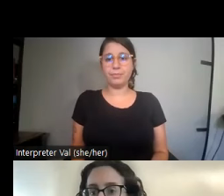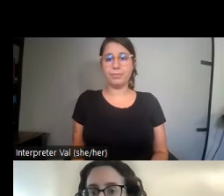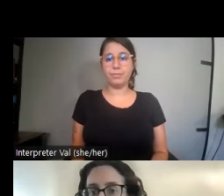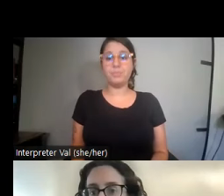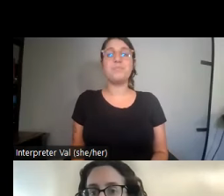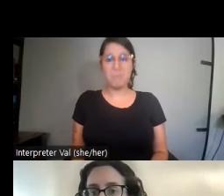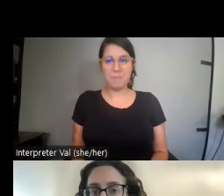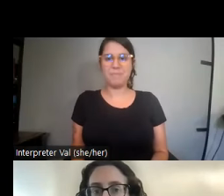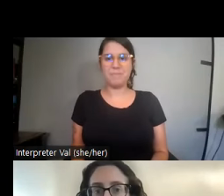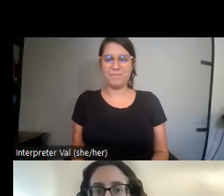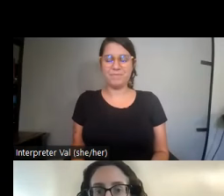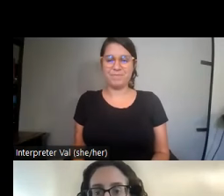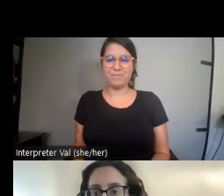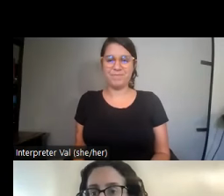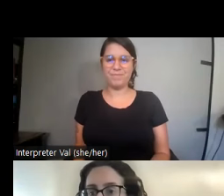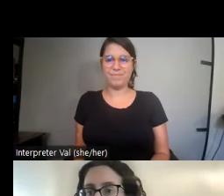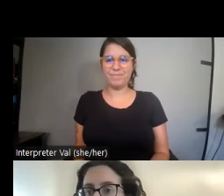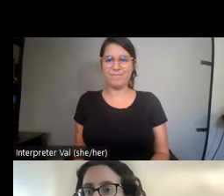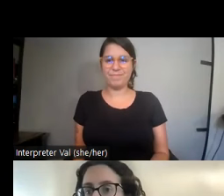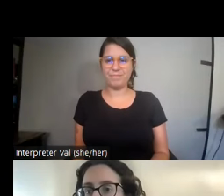Okay.